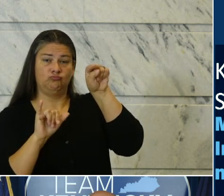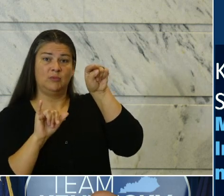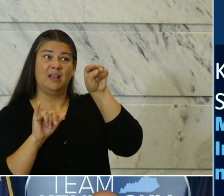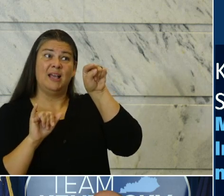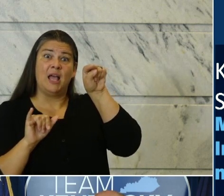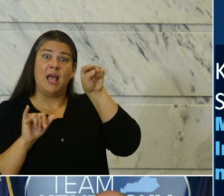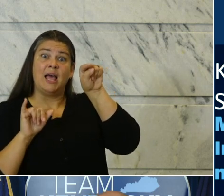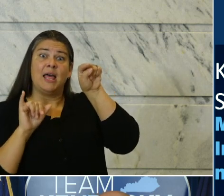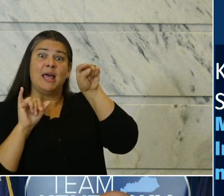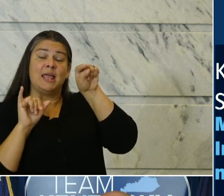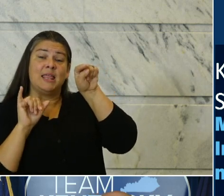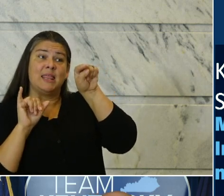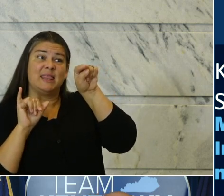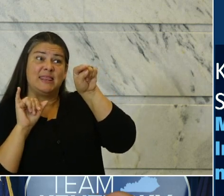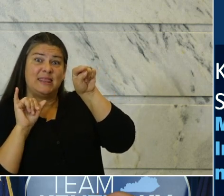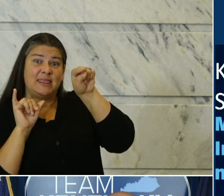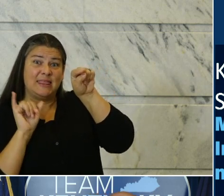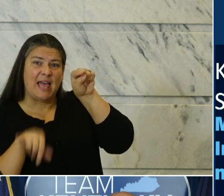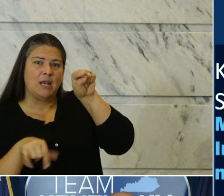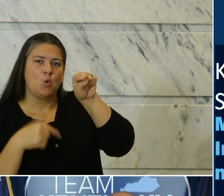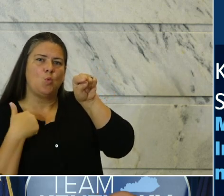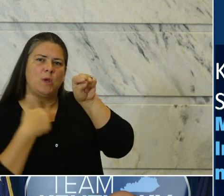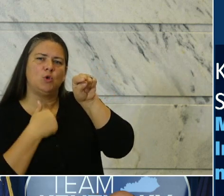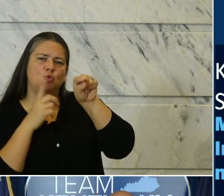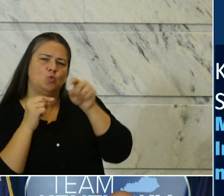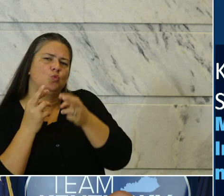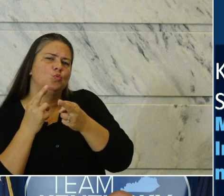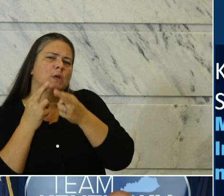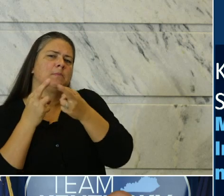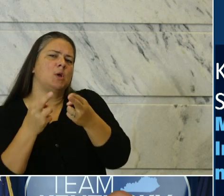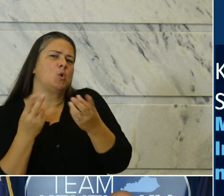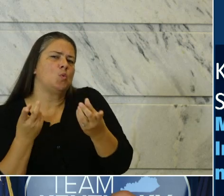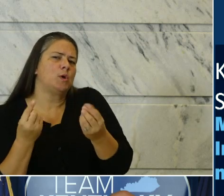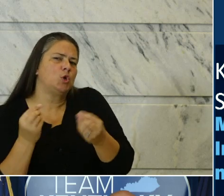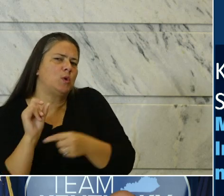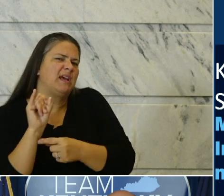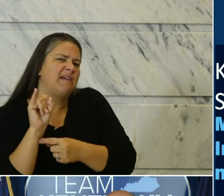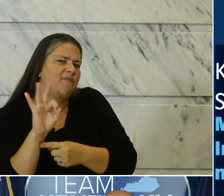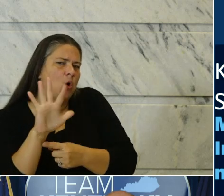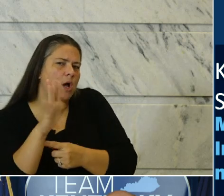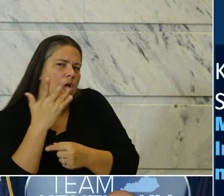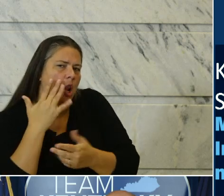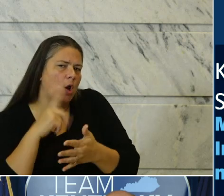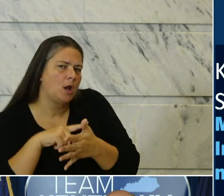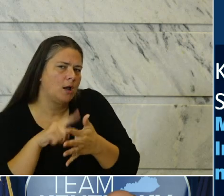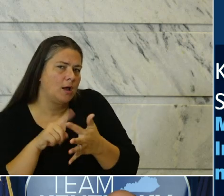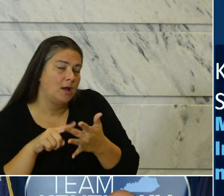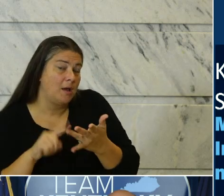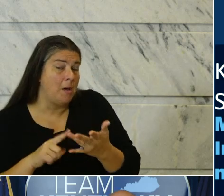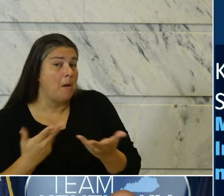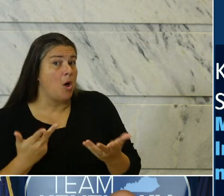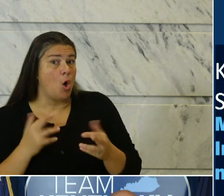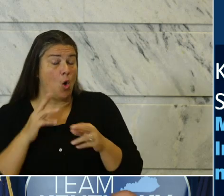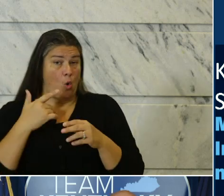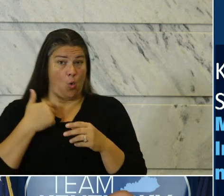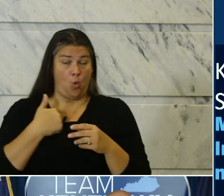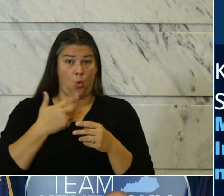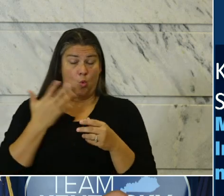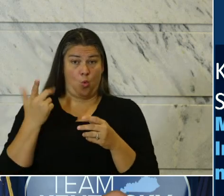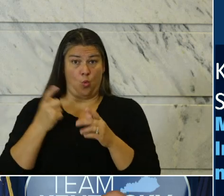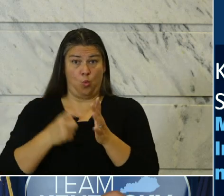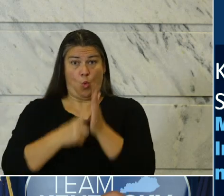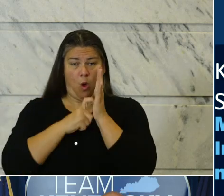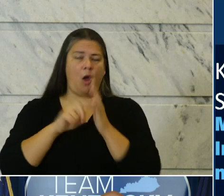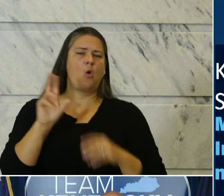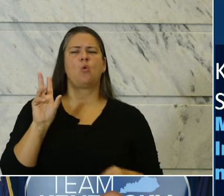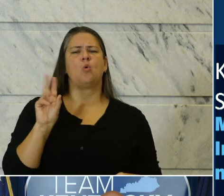requirements? So the reporting I just talked about, and a metric along this lines. Part of this comes from